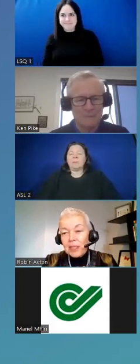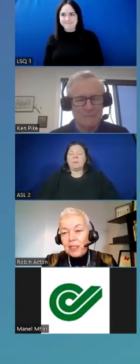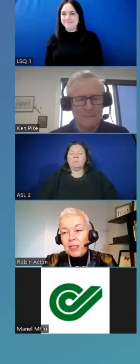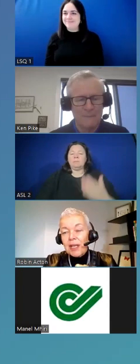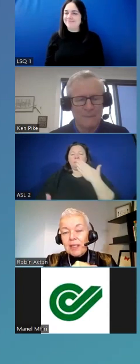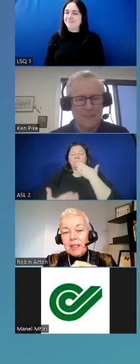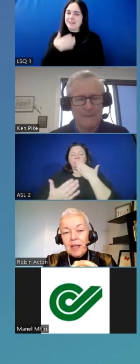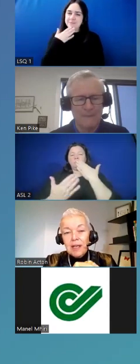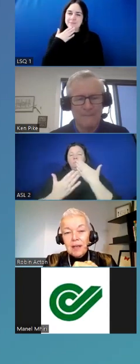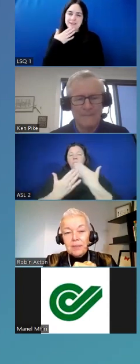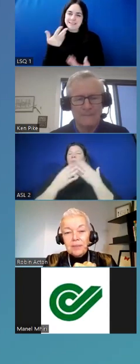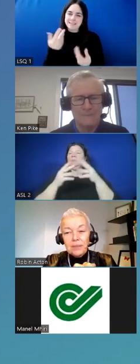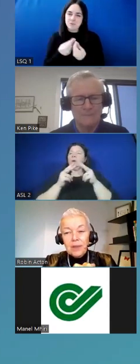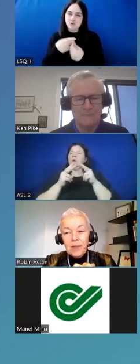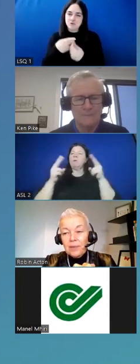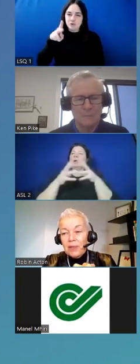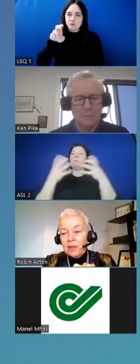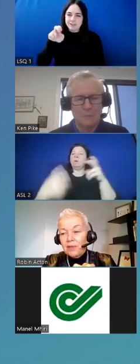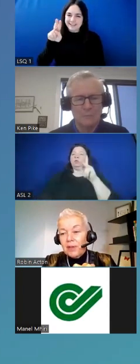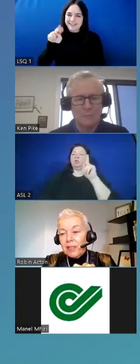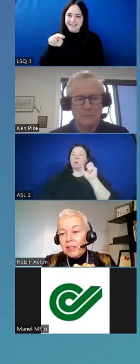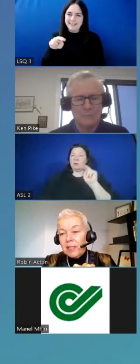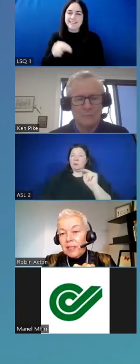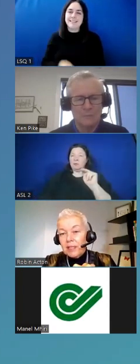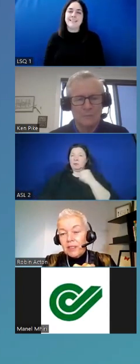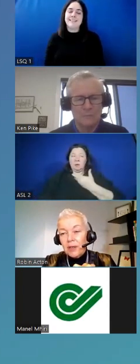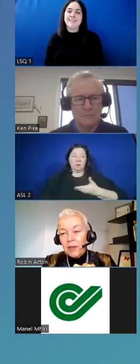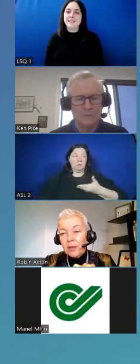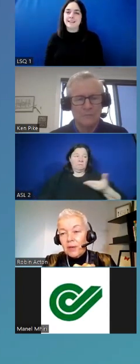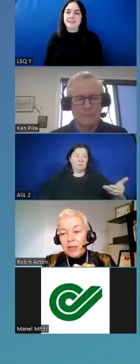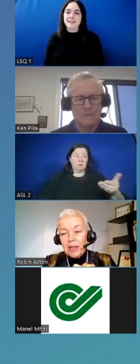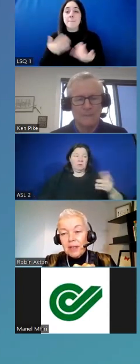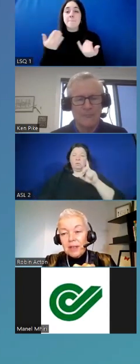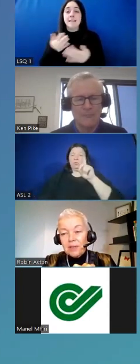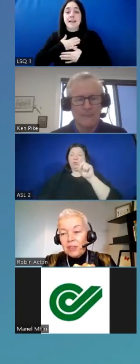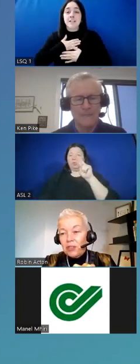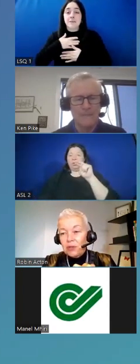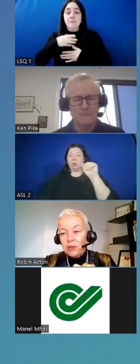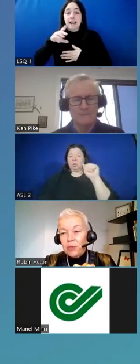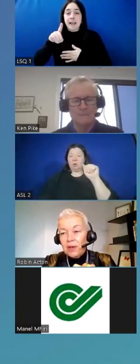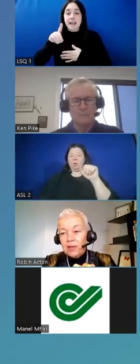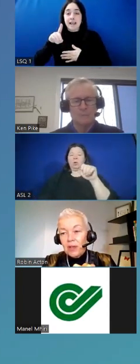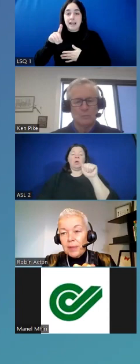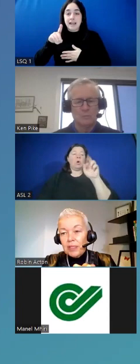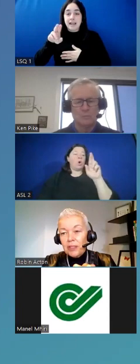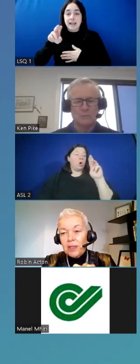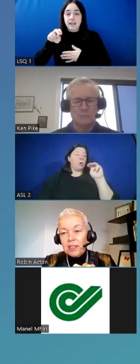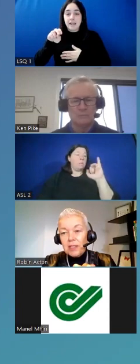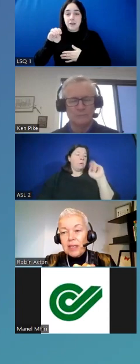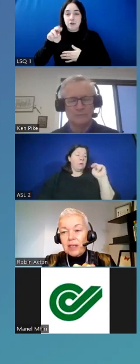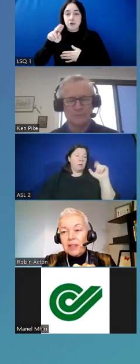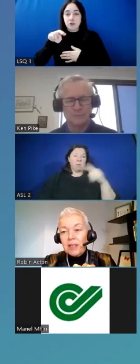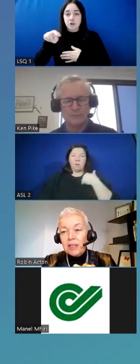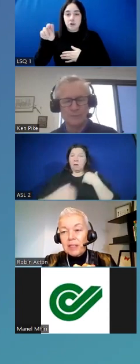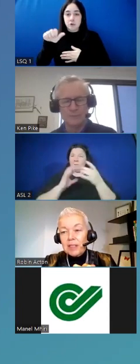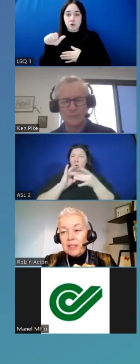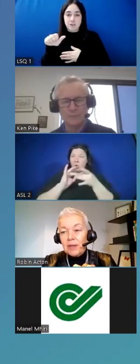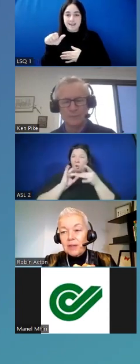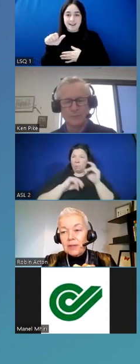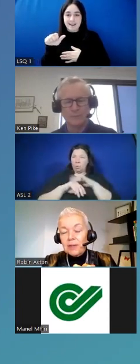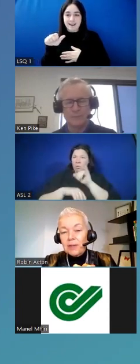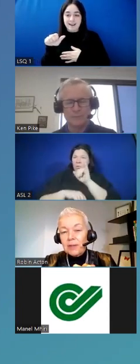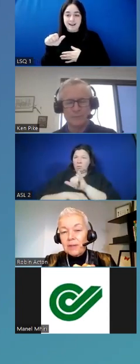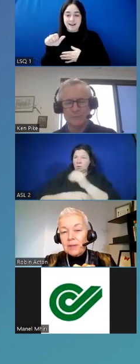Thanks very much, Ken. I would invite Donna or Manel. Do you have a comment you'd like to make on that